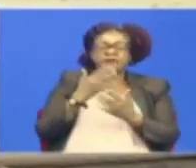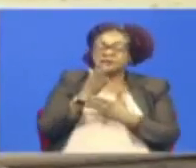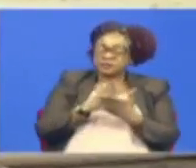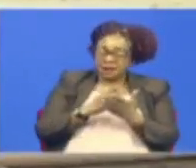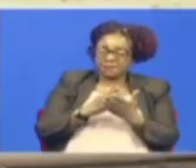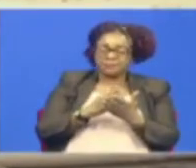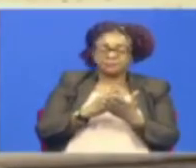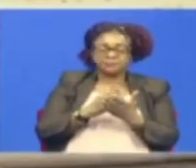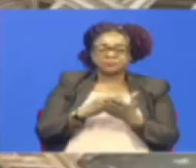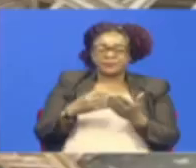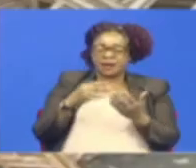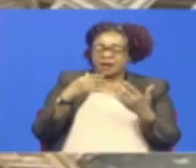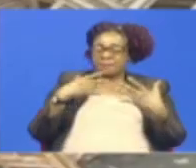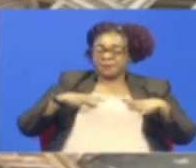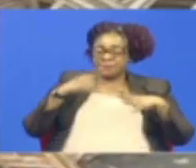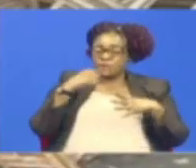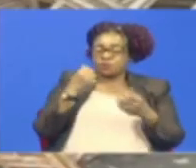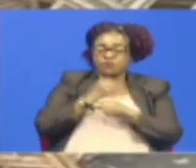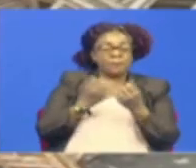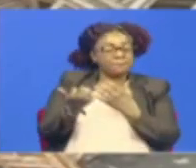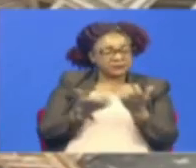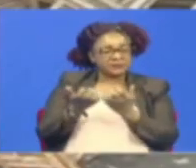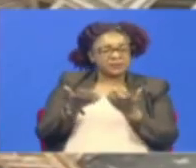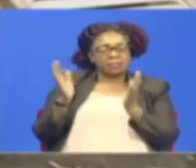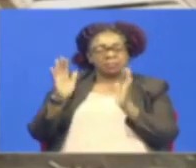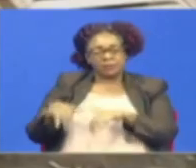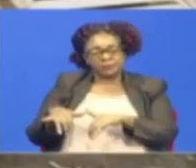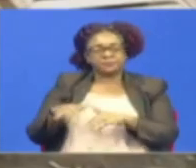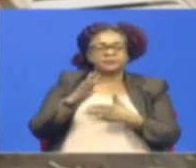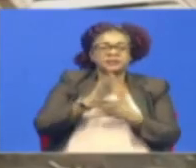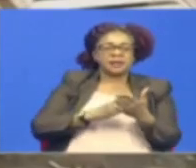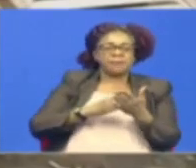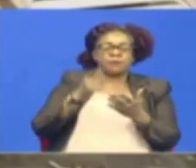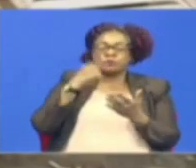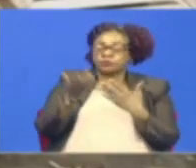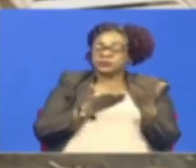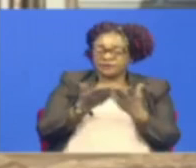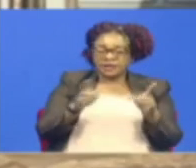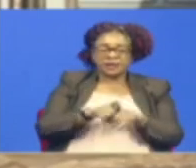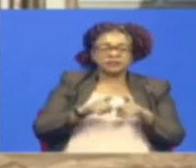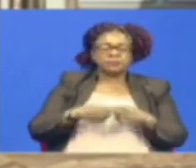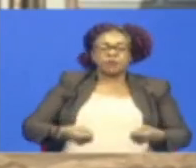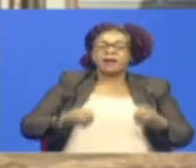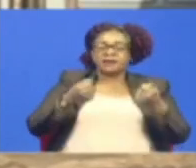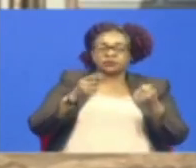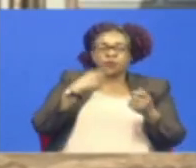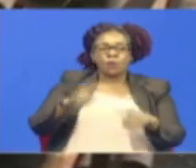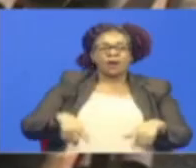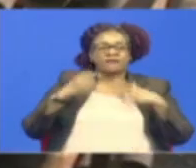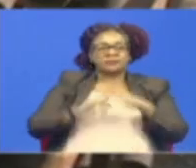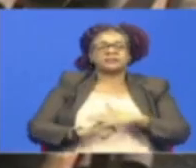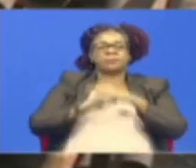caskets, and the containment measures served as pallbearers for those whose lives have been supported by the death